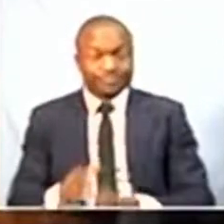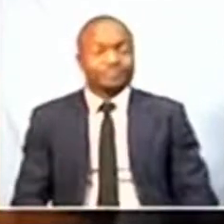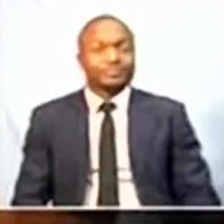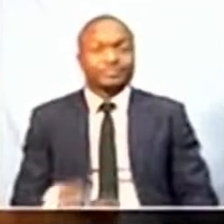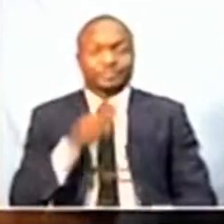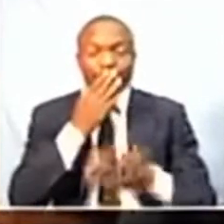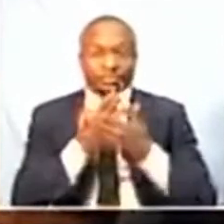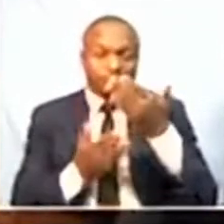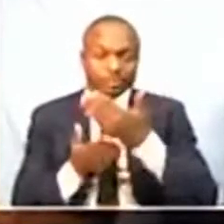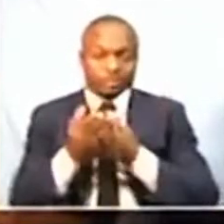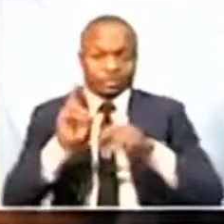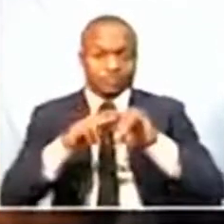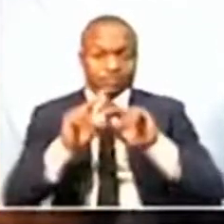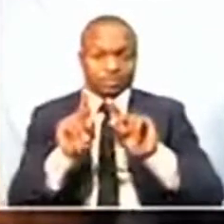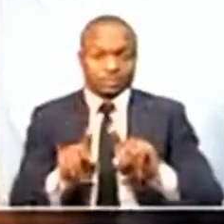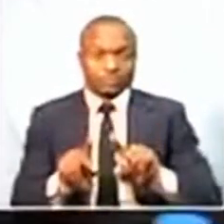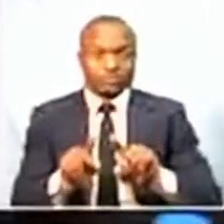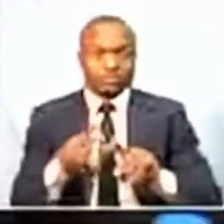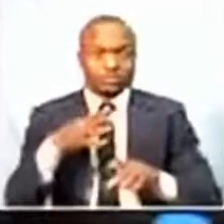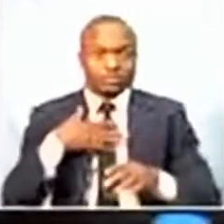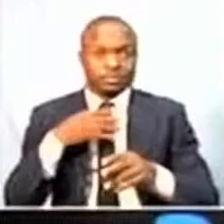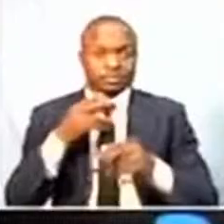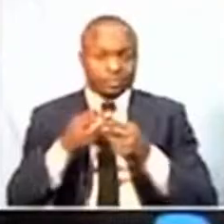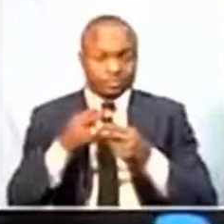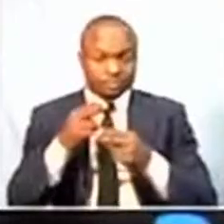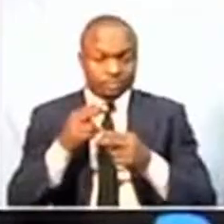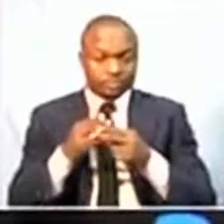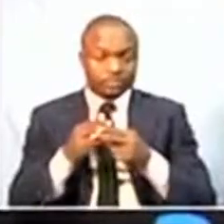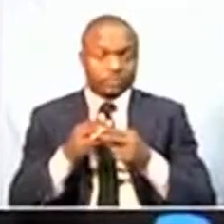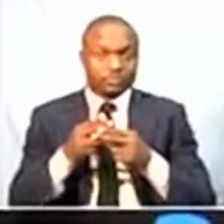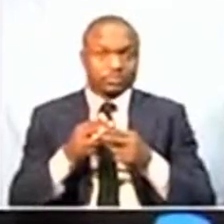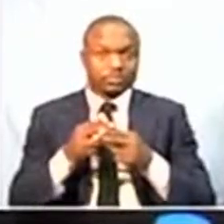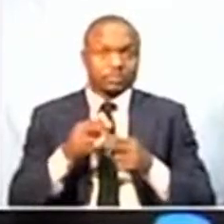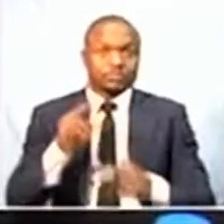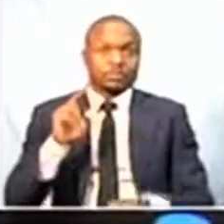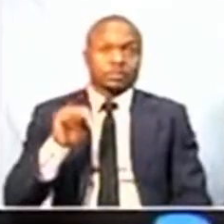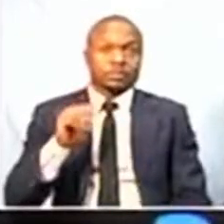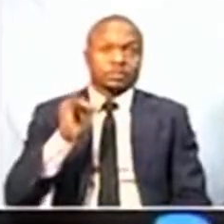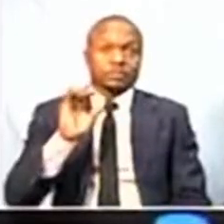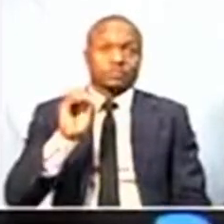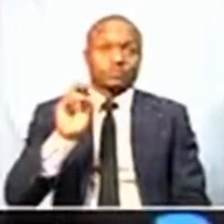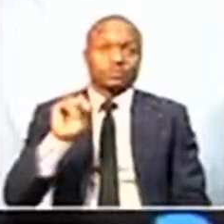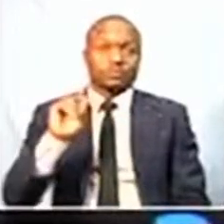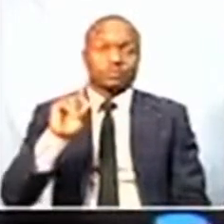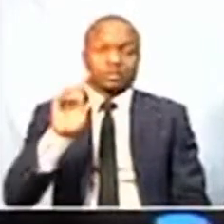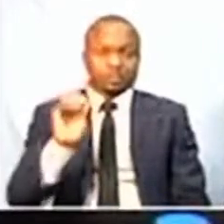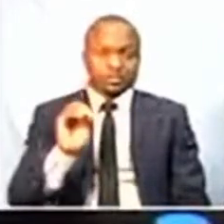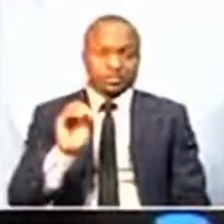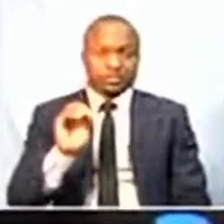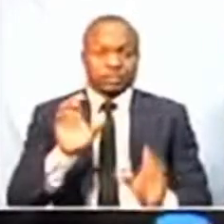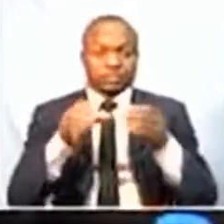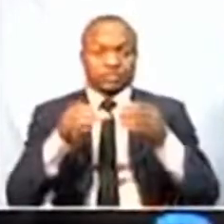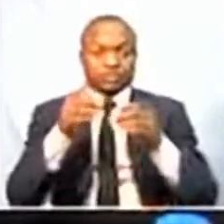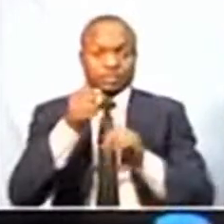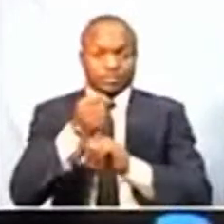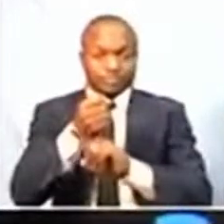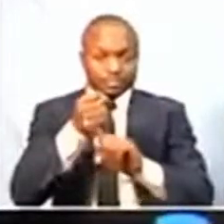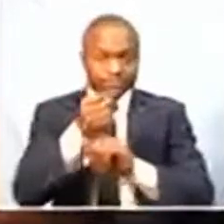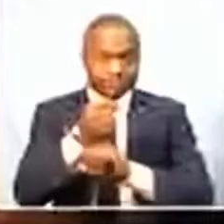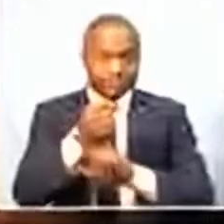Good morning, Chair. My name is Betha Mwenyanyondo. I am the Council Advocate. Thank you.